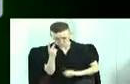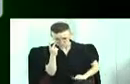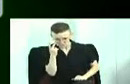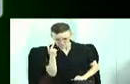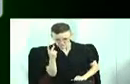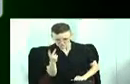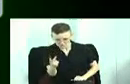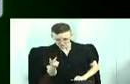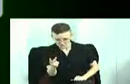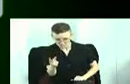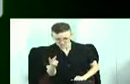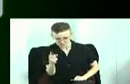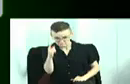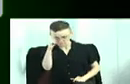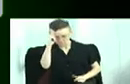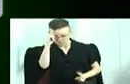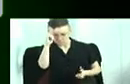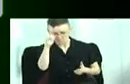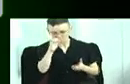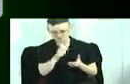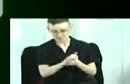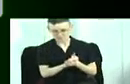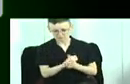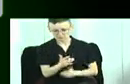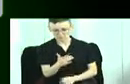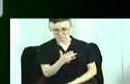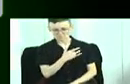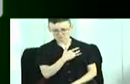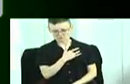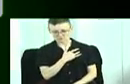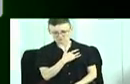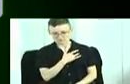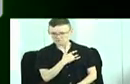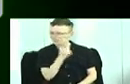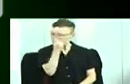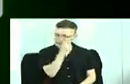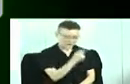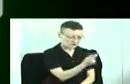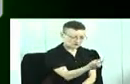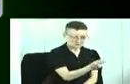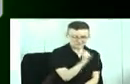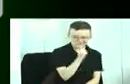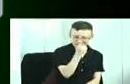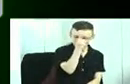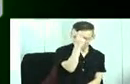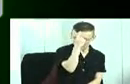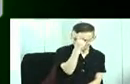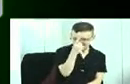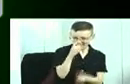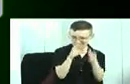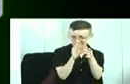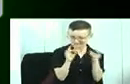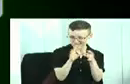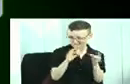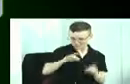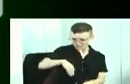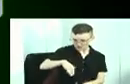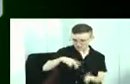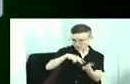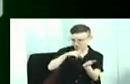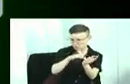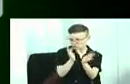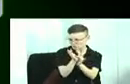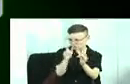and believed. As yet, they didn't understand the scripture that Jesus was to rise from the dead.